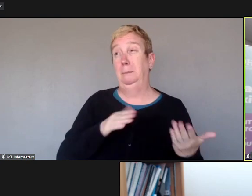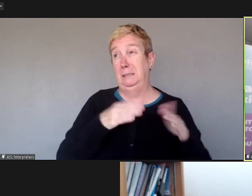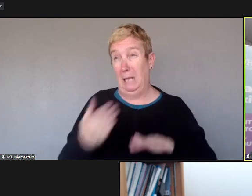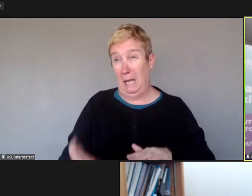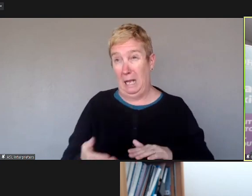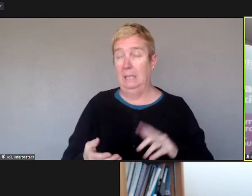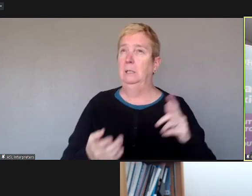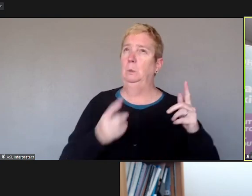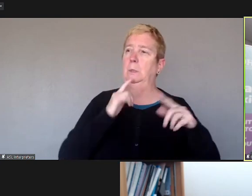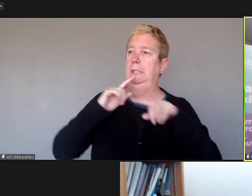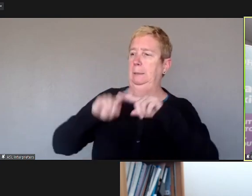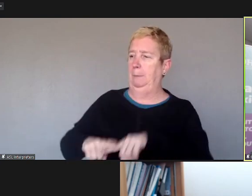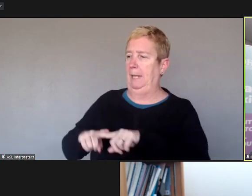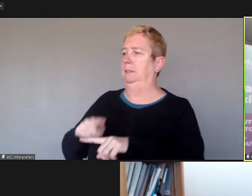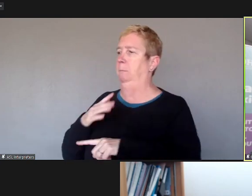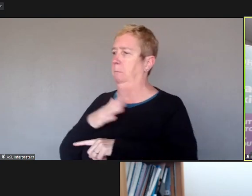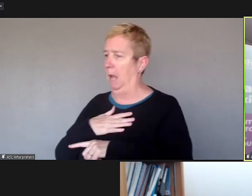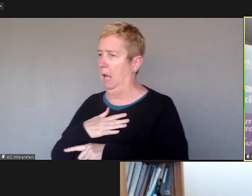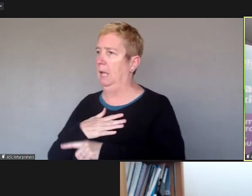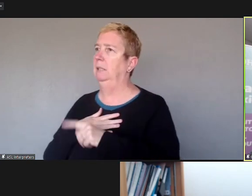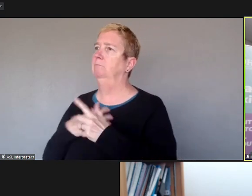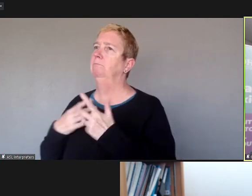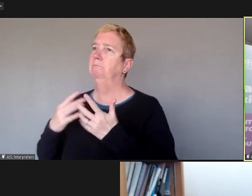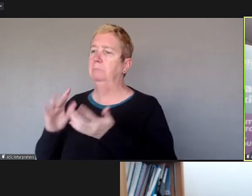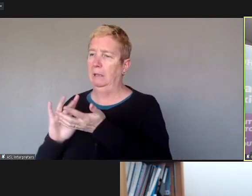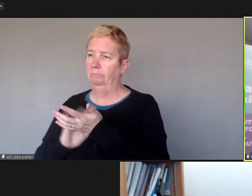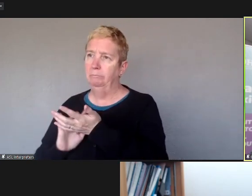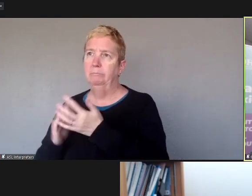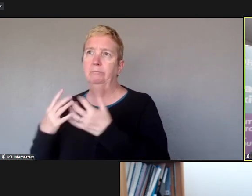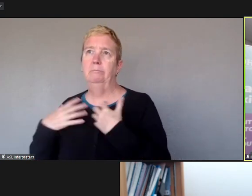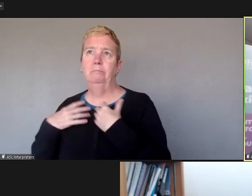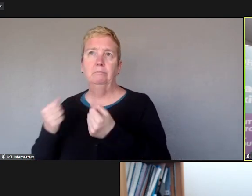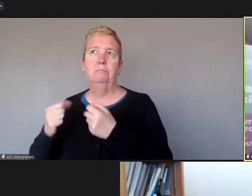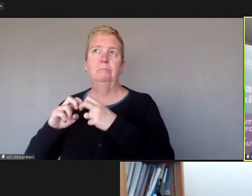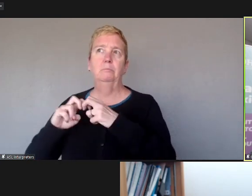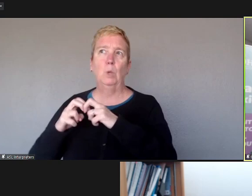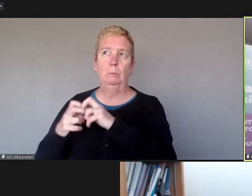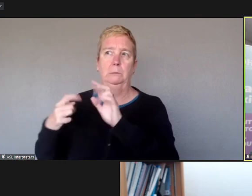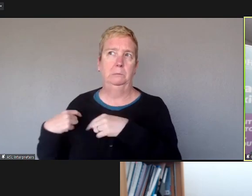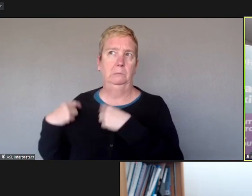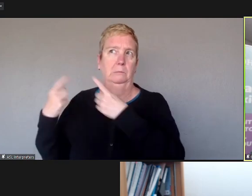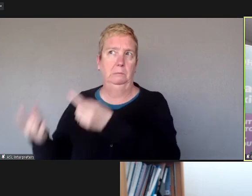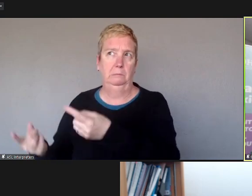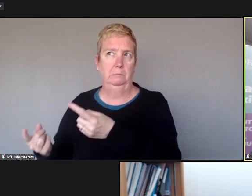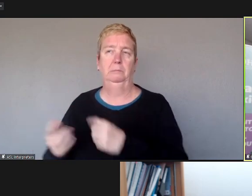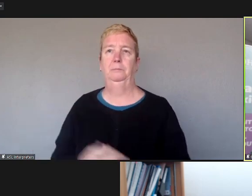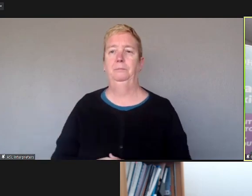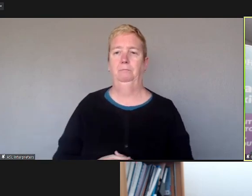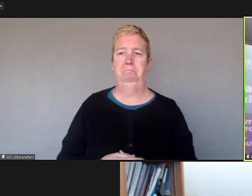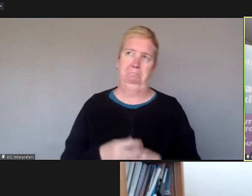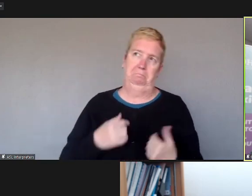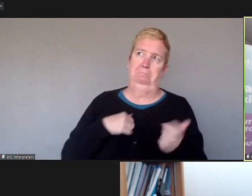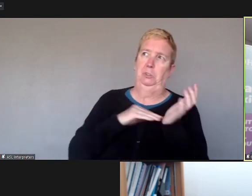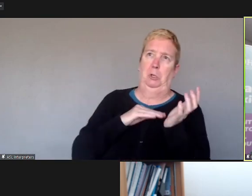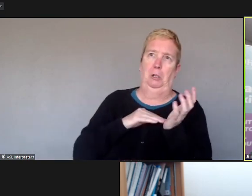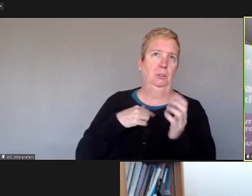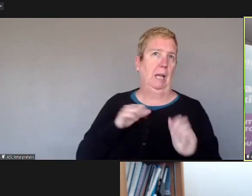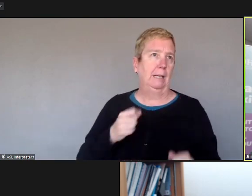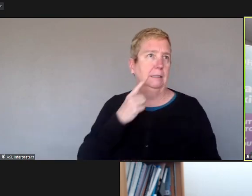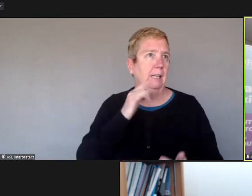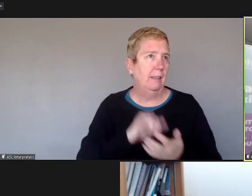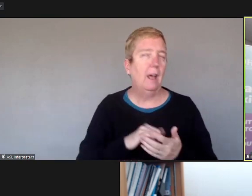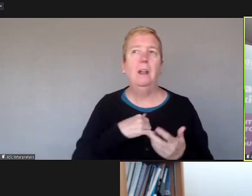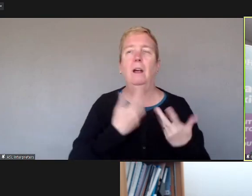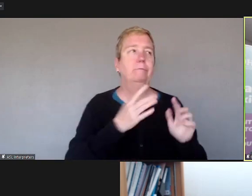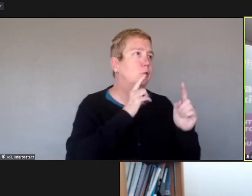to the magnitude and the number of your risk factors. I think I can say that just as a clinician, and talking to my friends